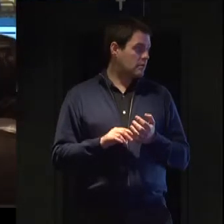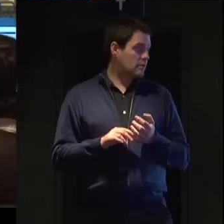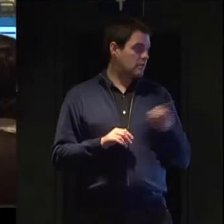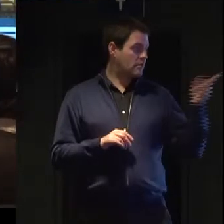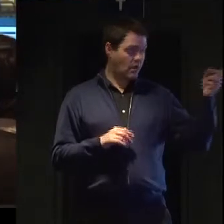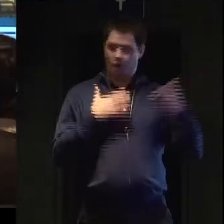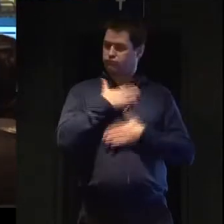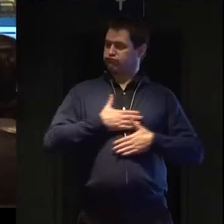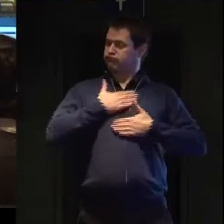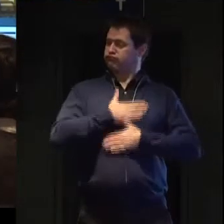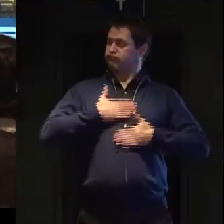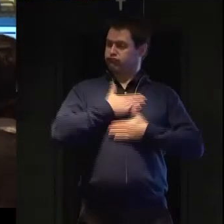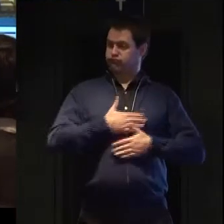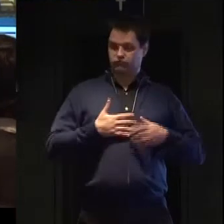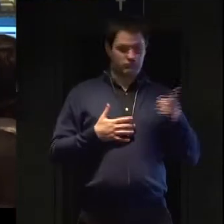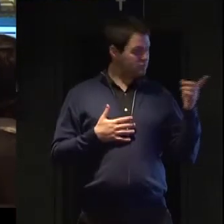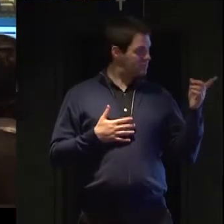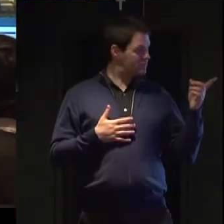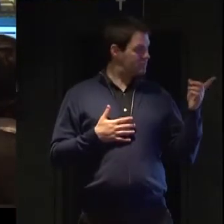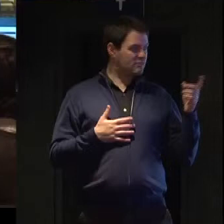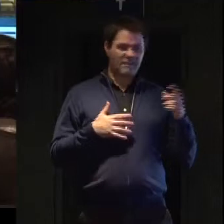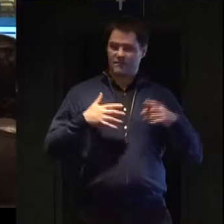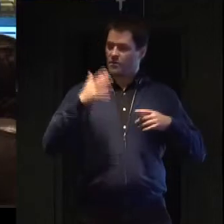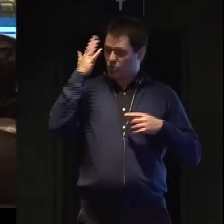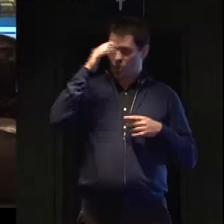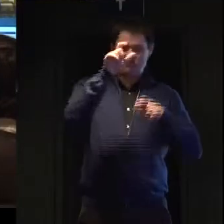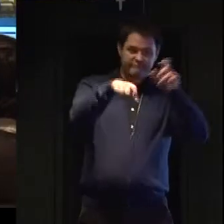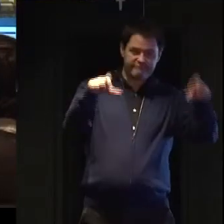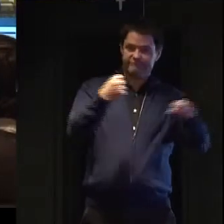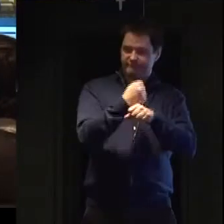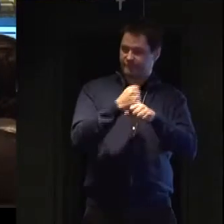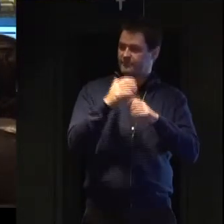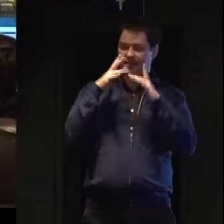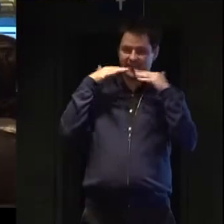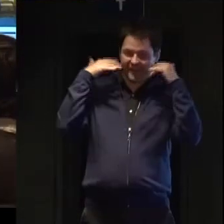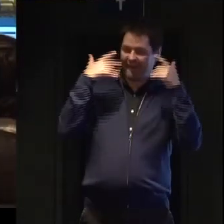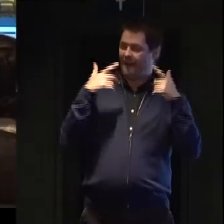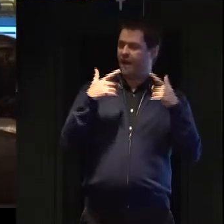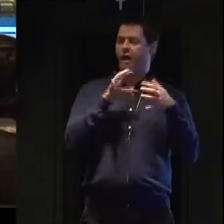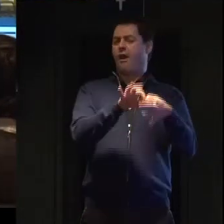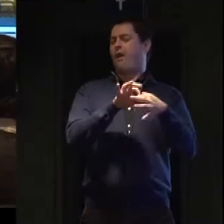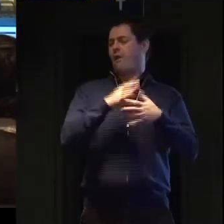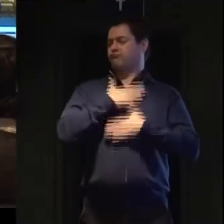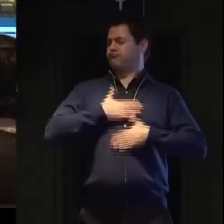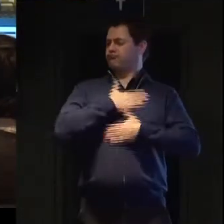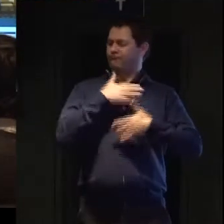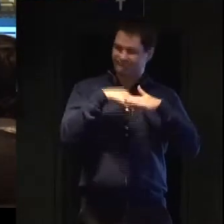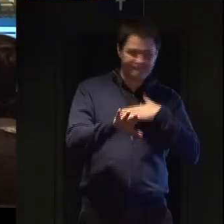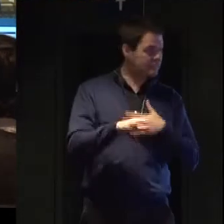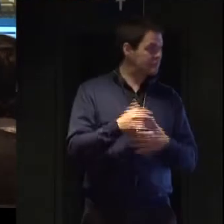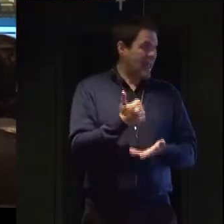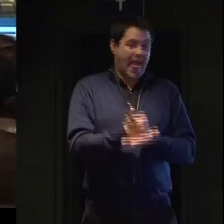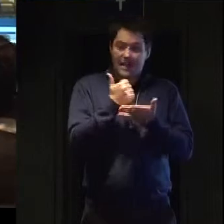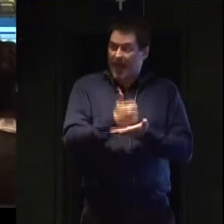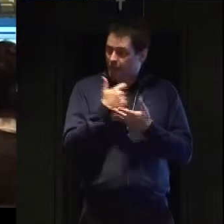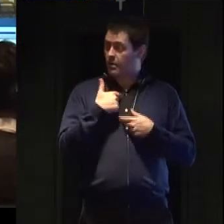when the stewards and the staff are friendly and when they're really helpful. I mean, very often we do go